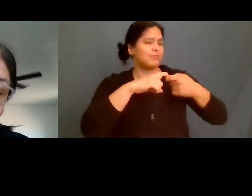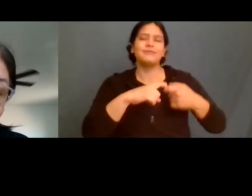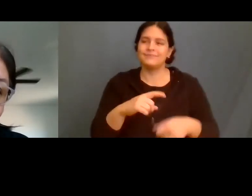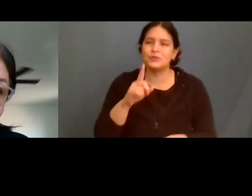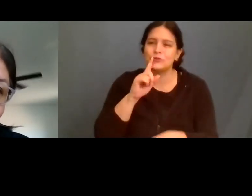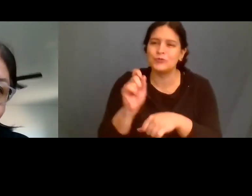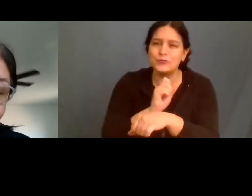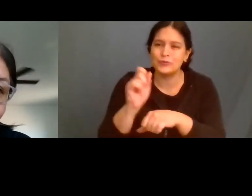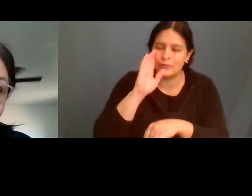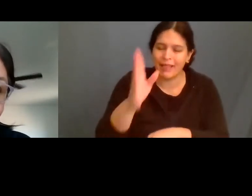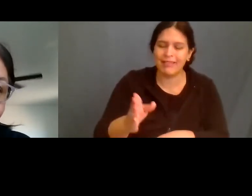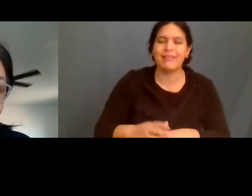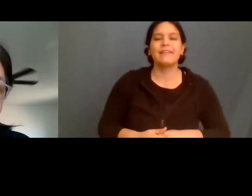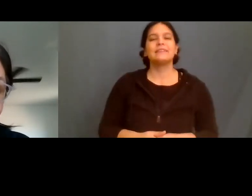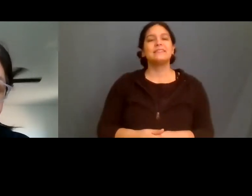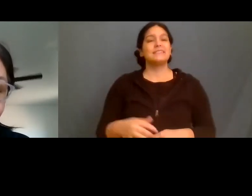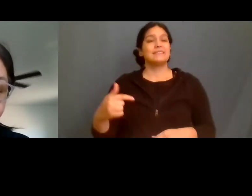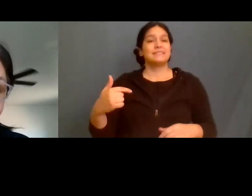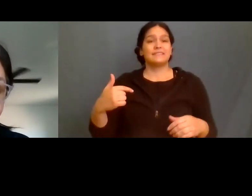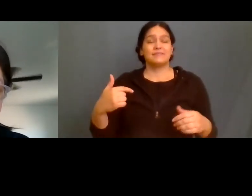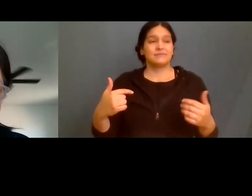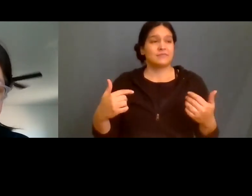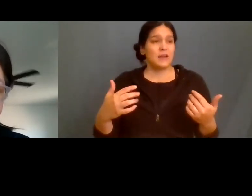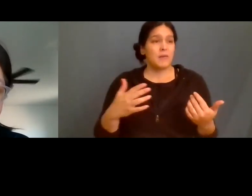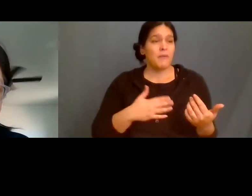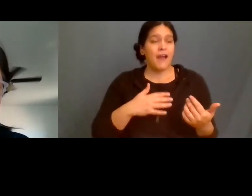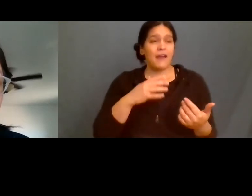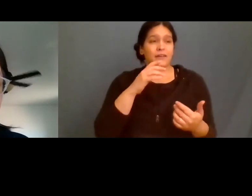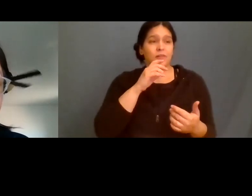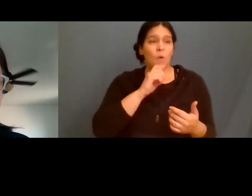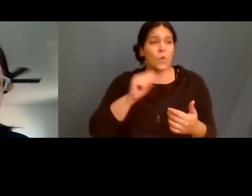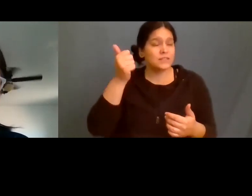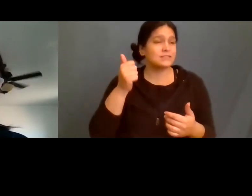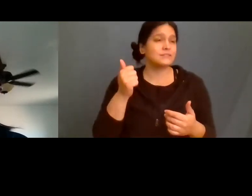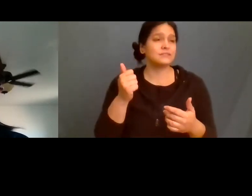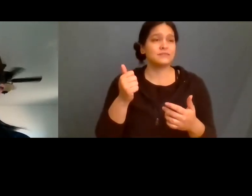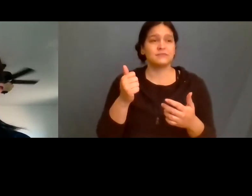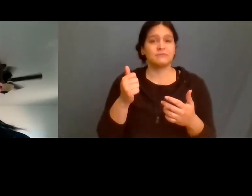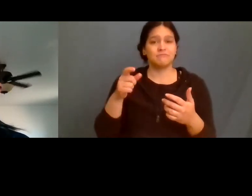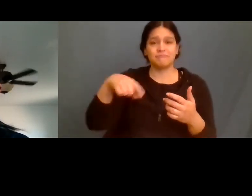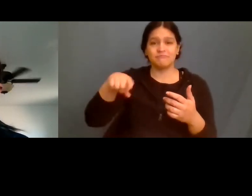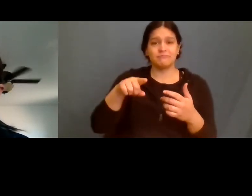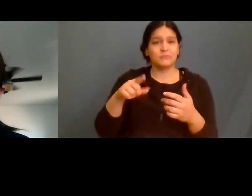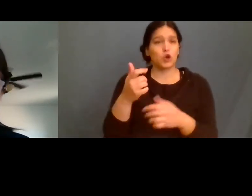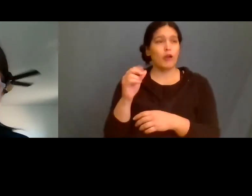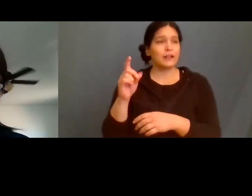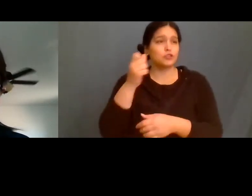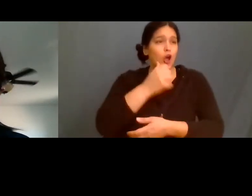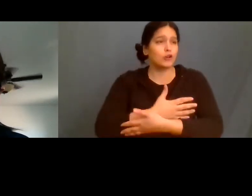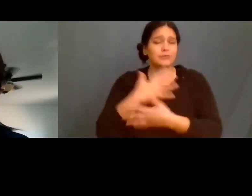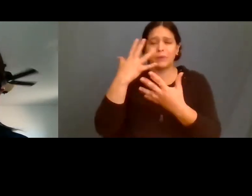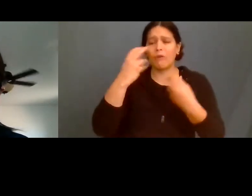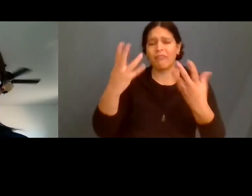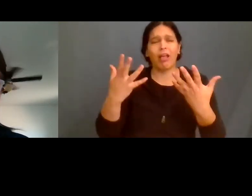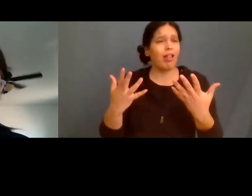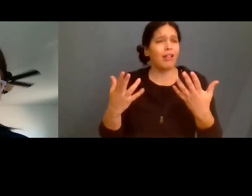my oldest daughter. They're just beautiful human beings. And then a couple days ago,